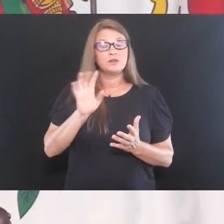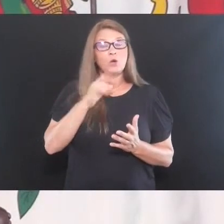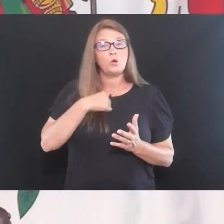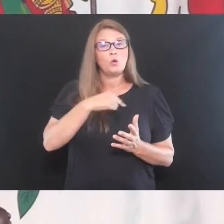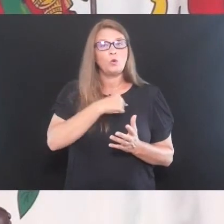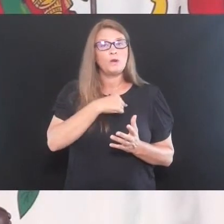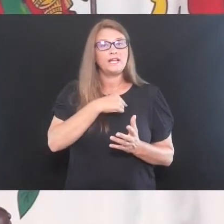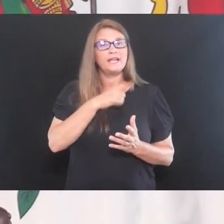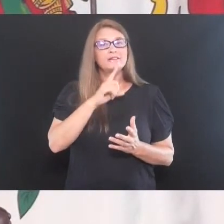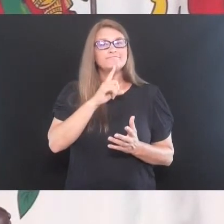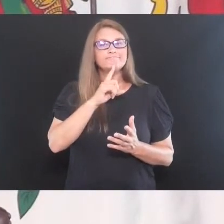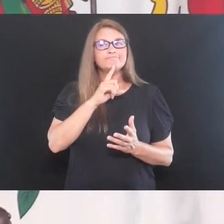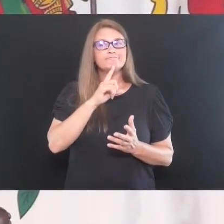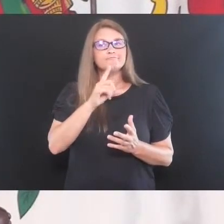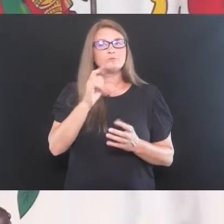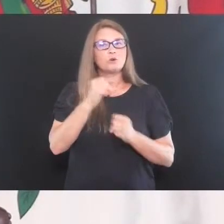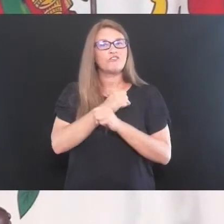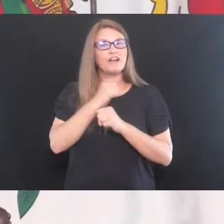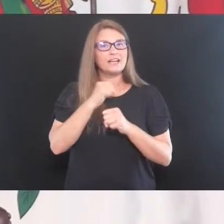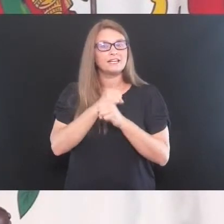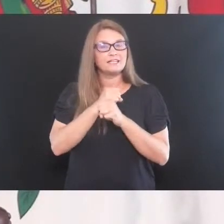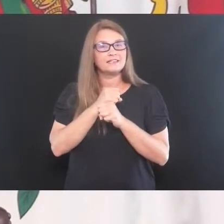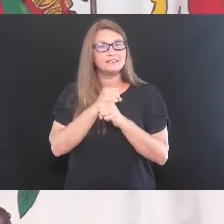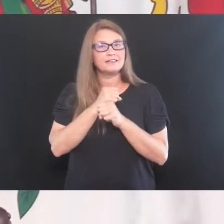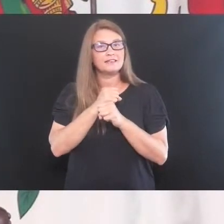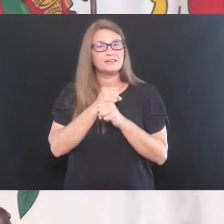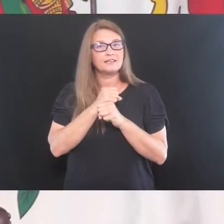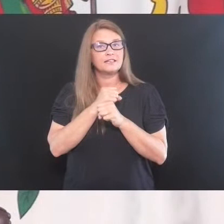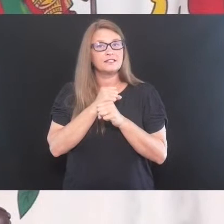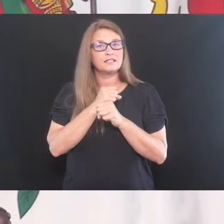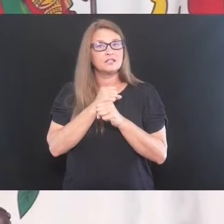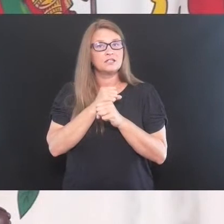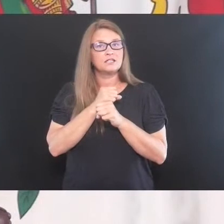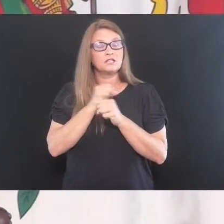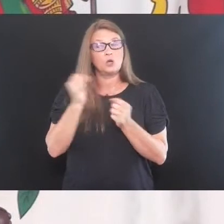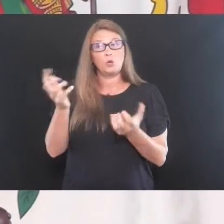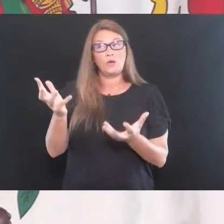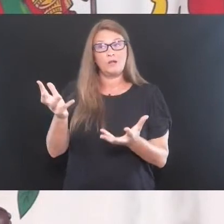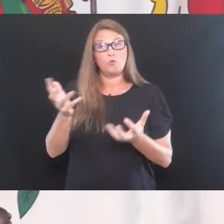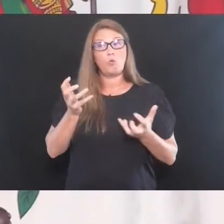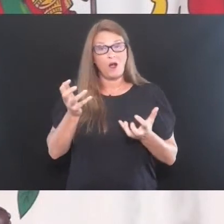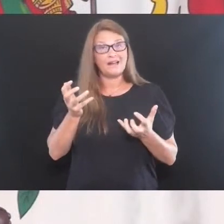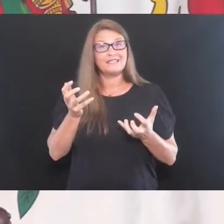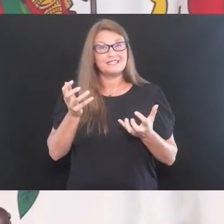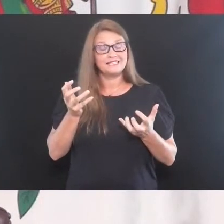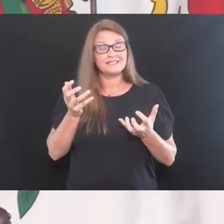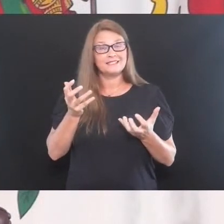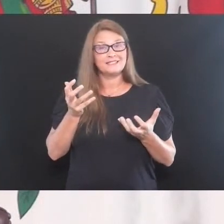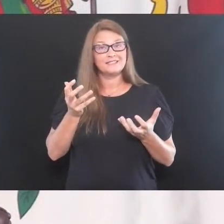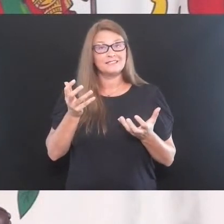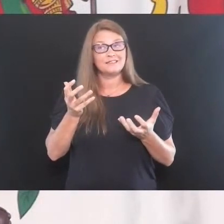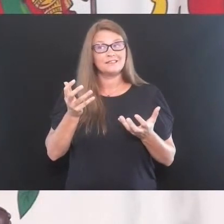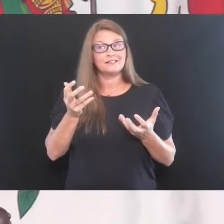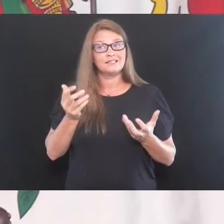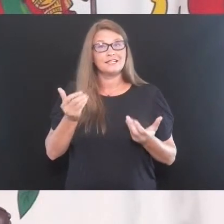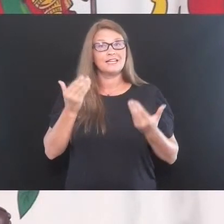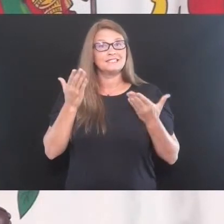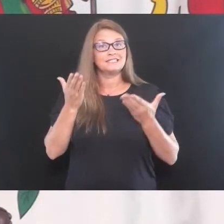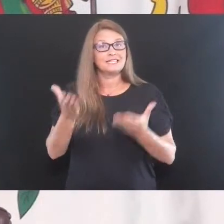were fighting with the fact that we wanted so badly to get